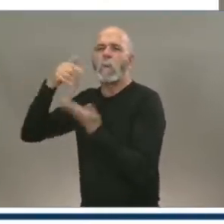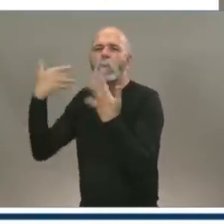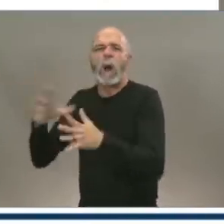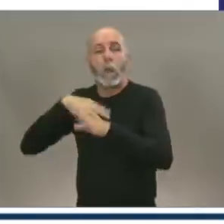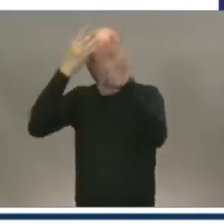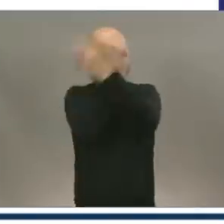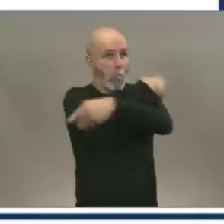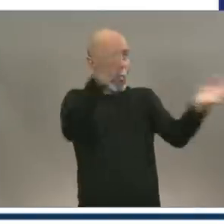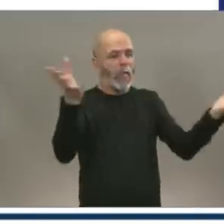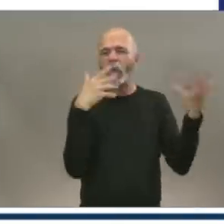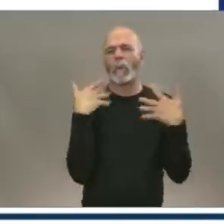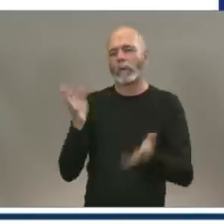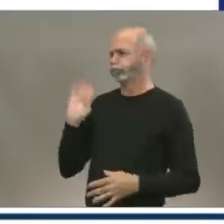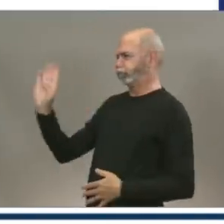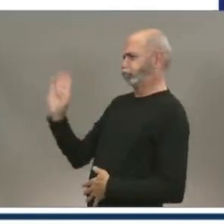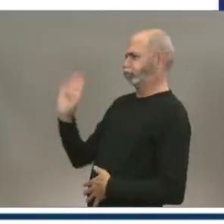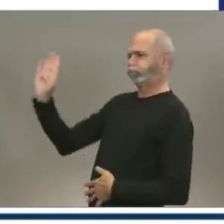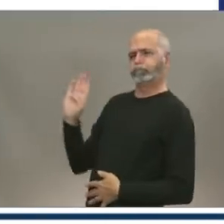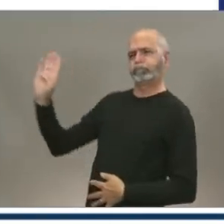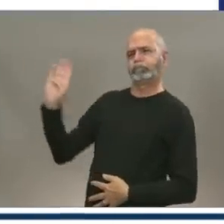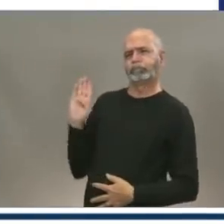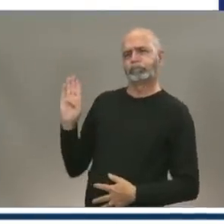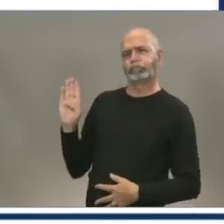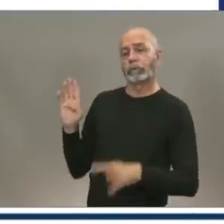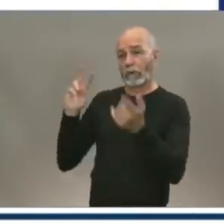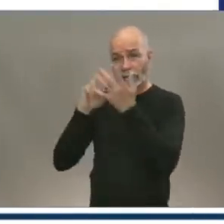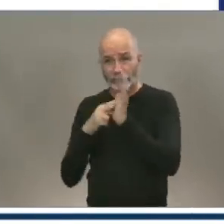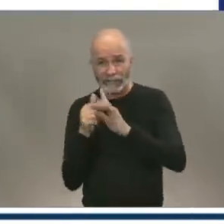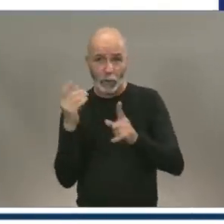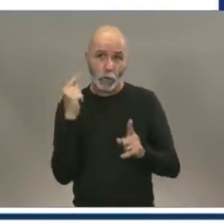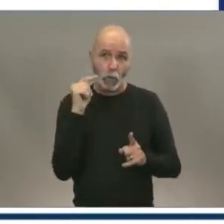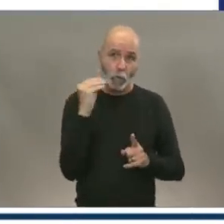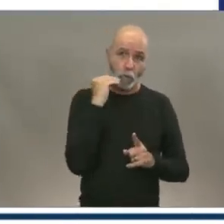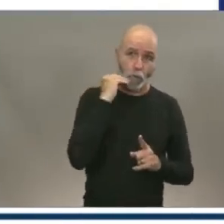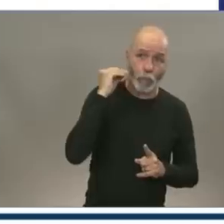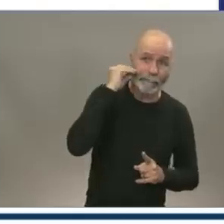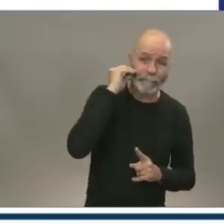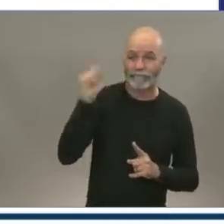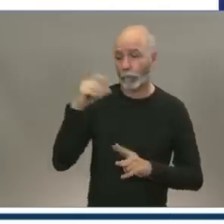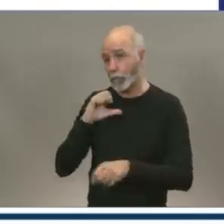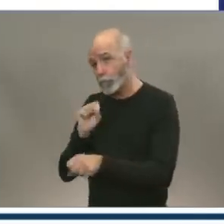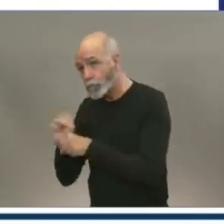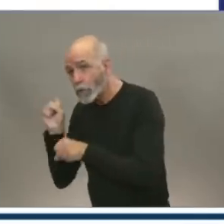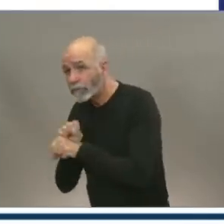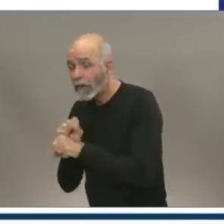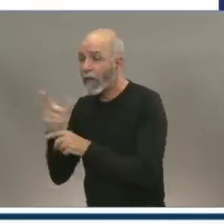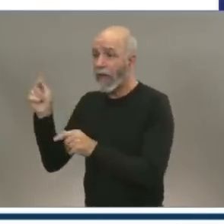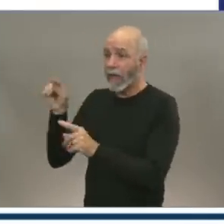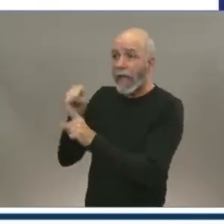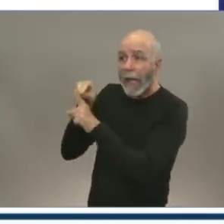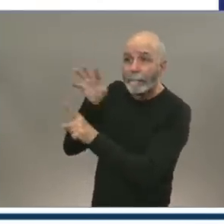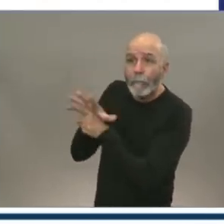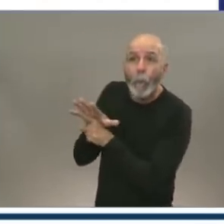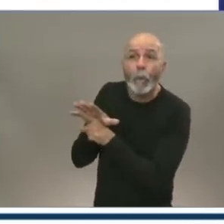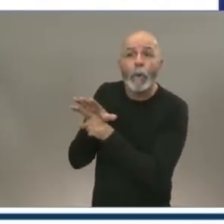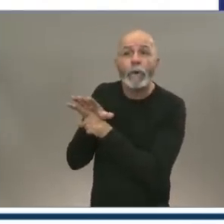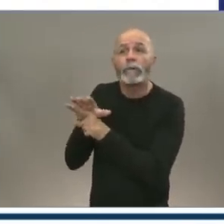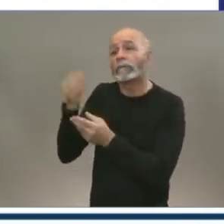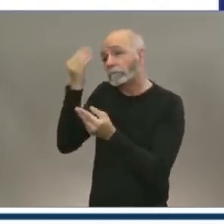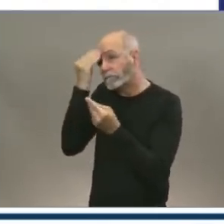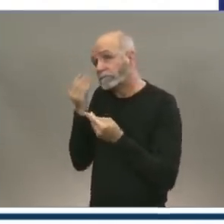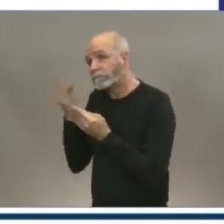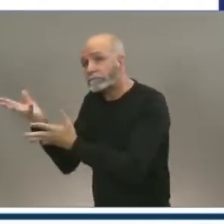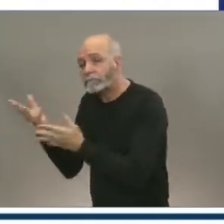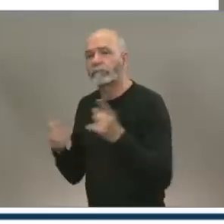able to go to the home and tell them that perhaps there might be somebody who works there who might have been exposed to this event? At the time, at the